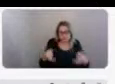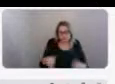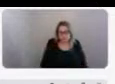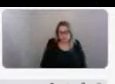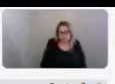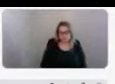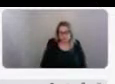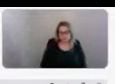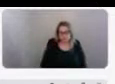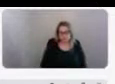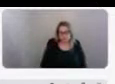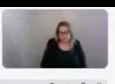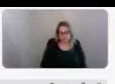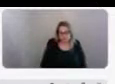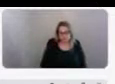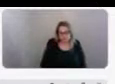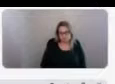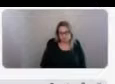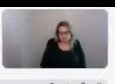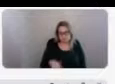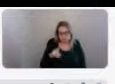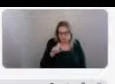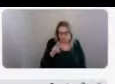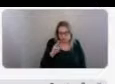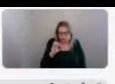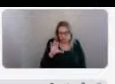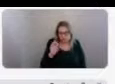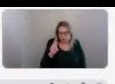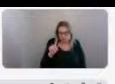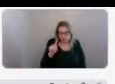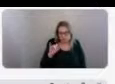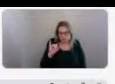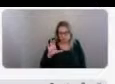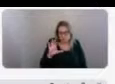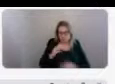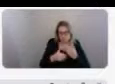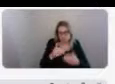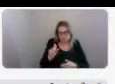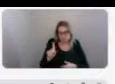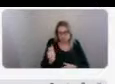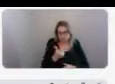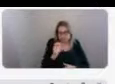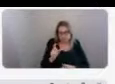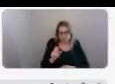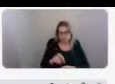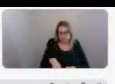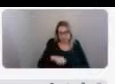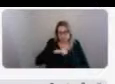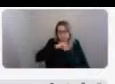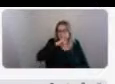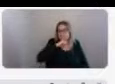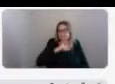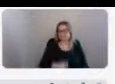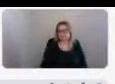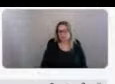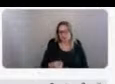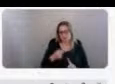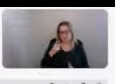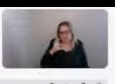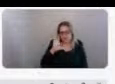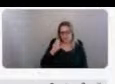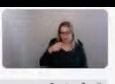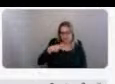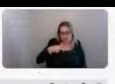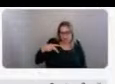by the people it's a democratic process we should all be proud of i'm from the copper